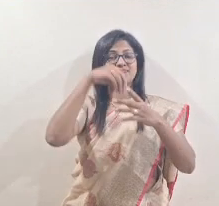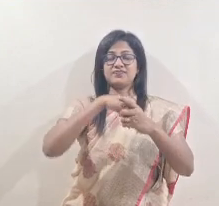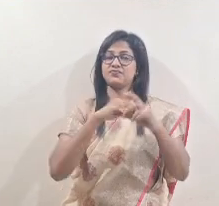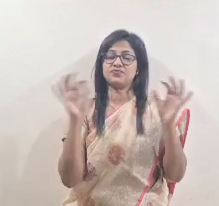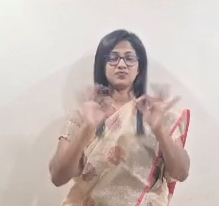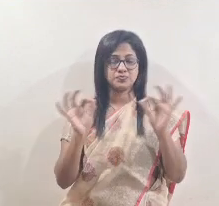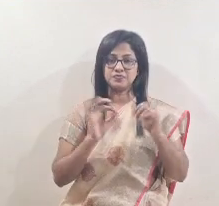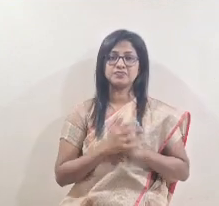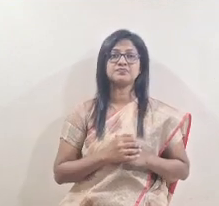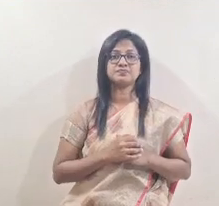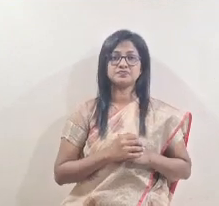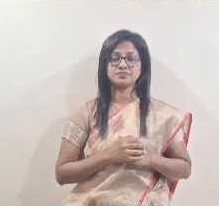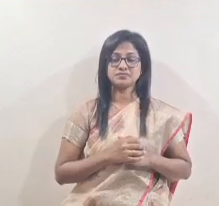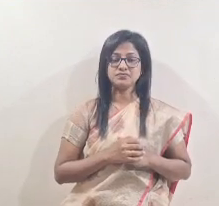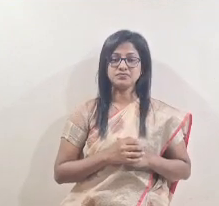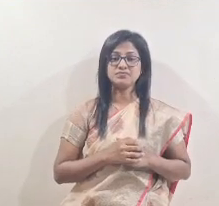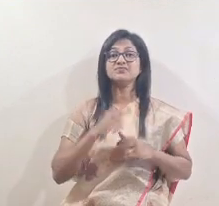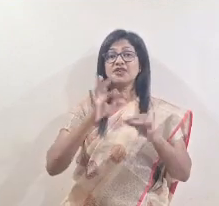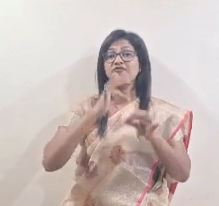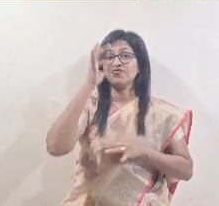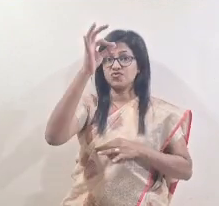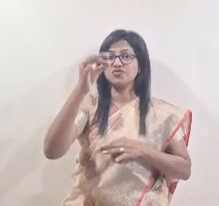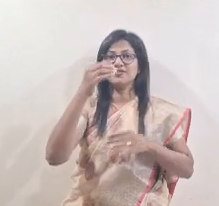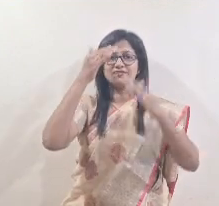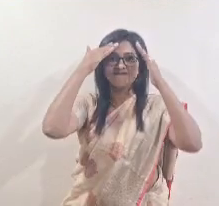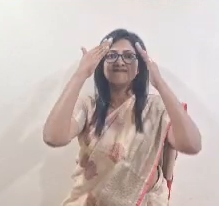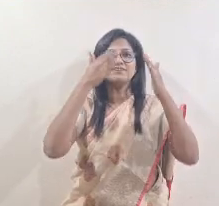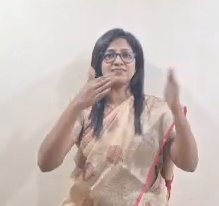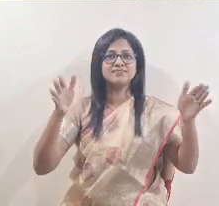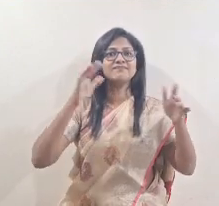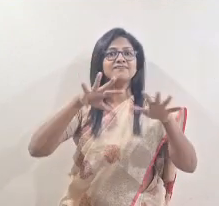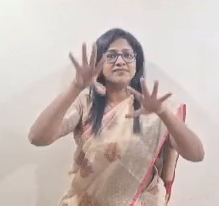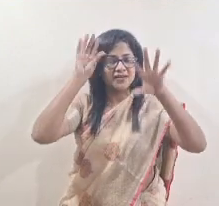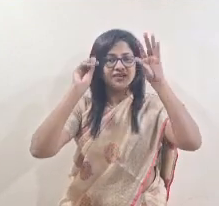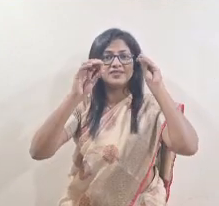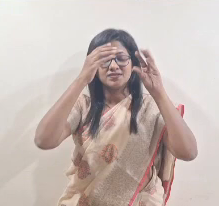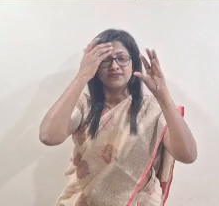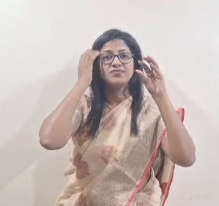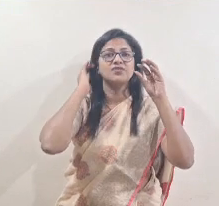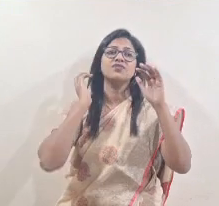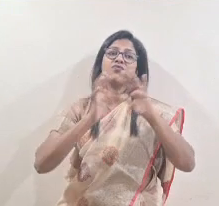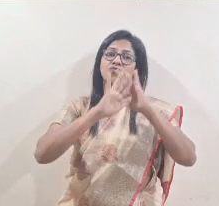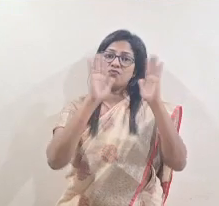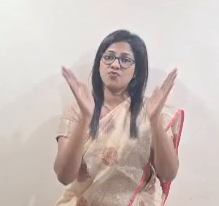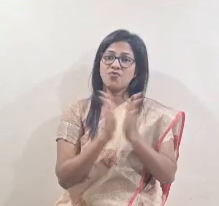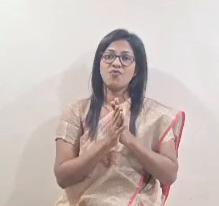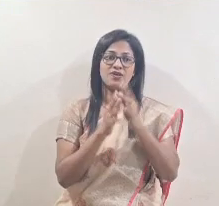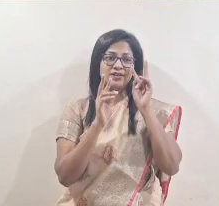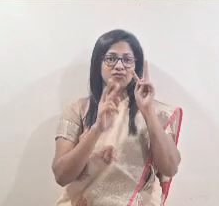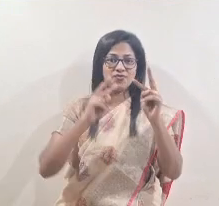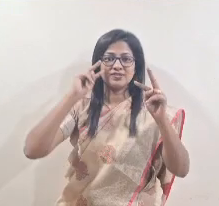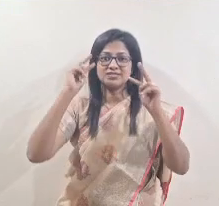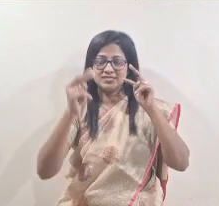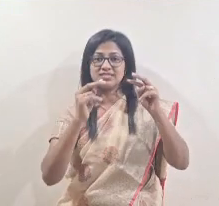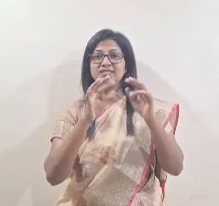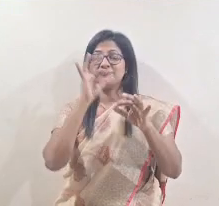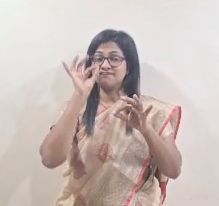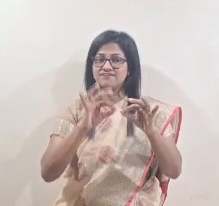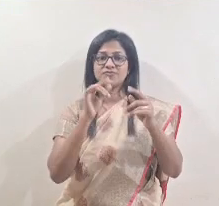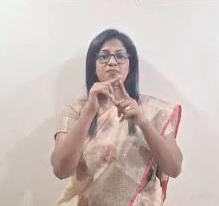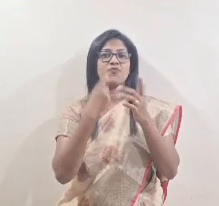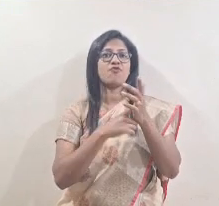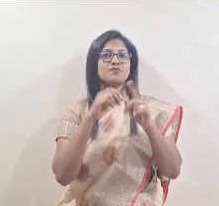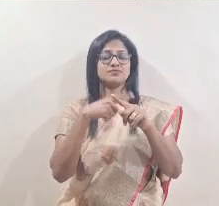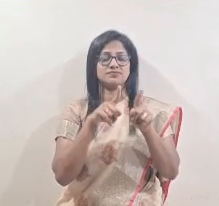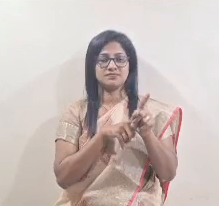And in future scope, we are just exploring all the allocation factors or the proxies, which can be used